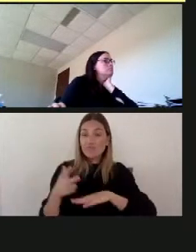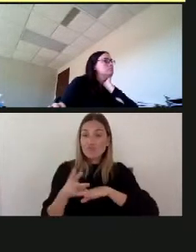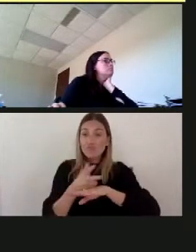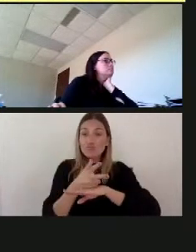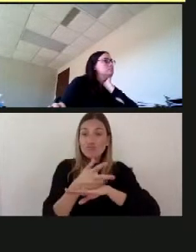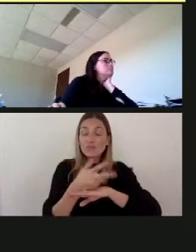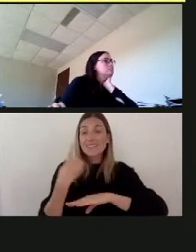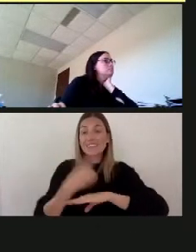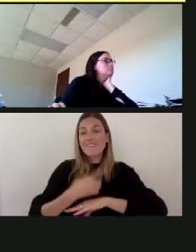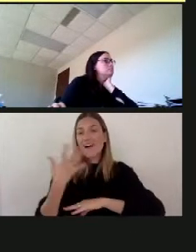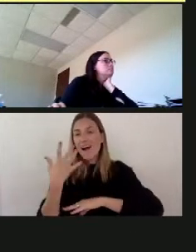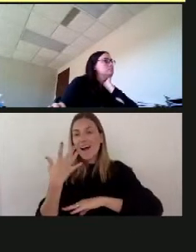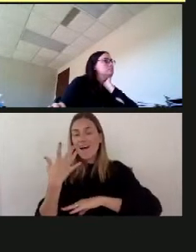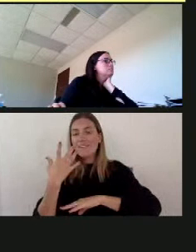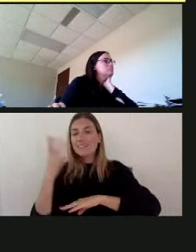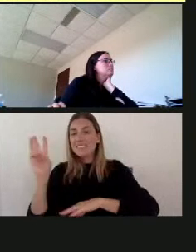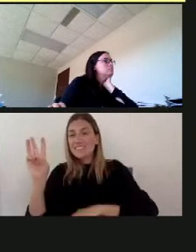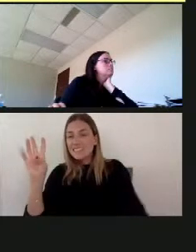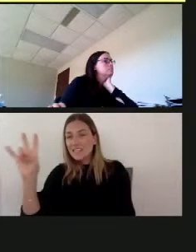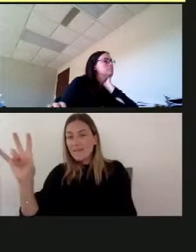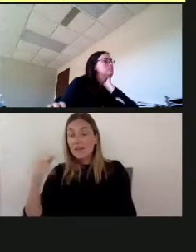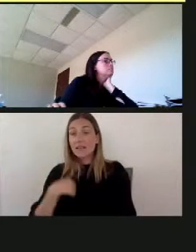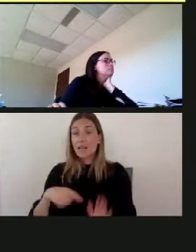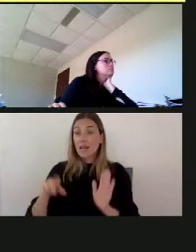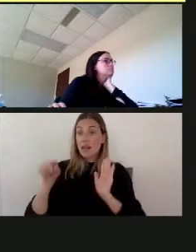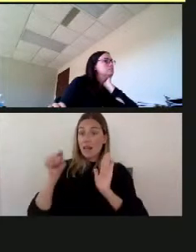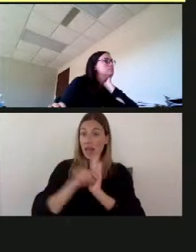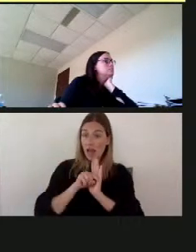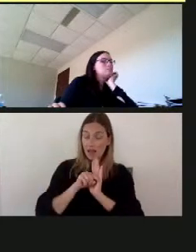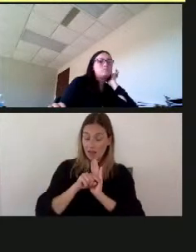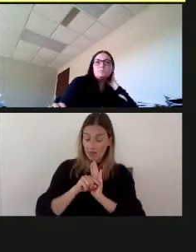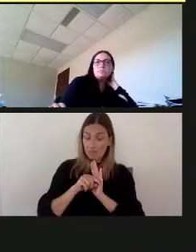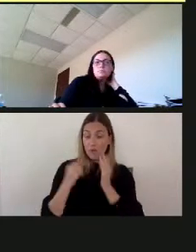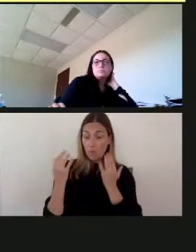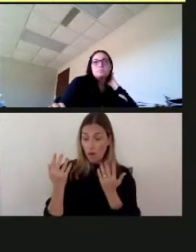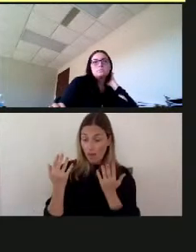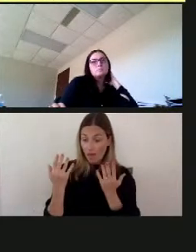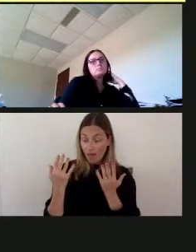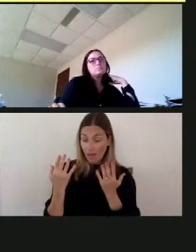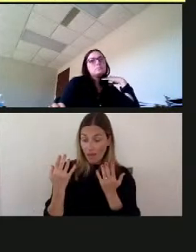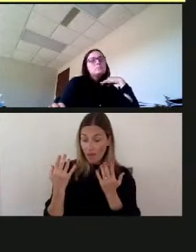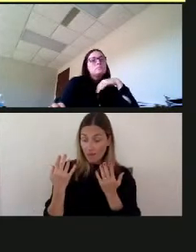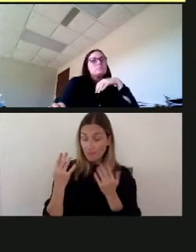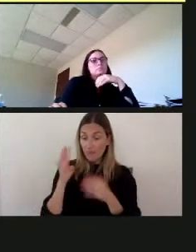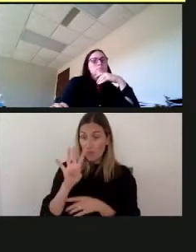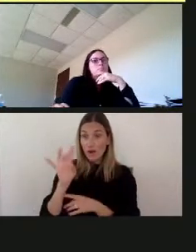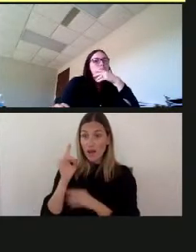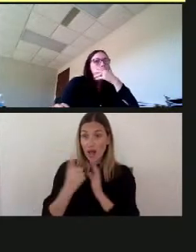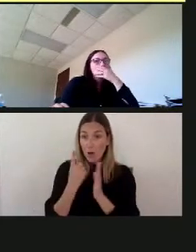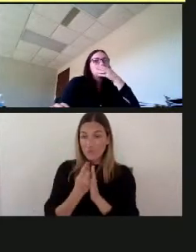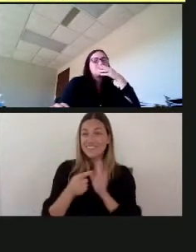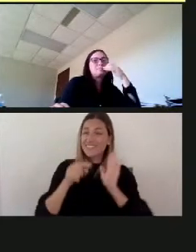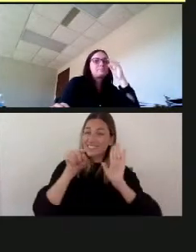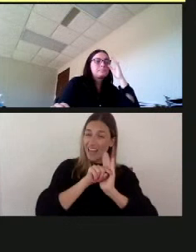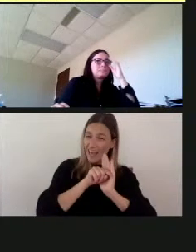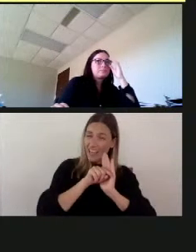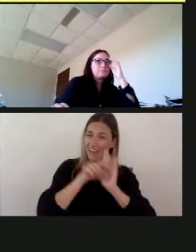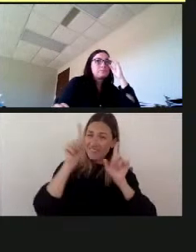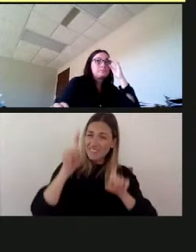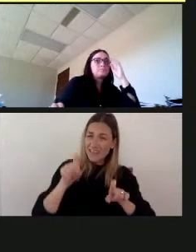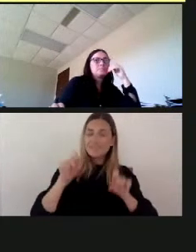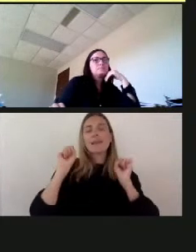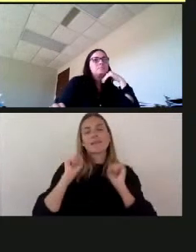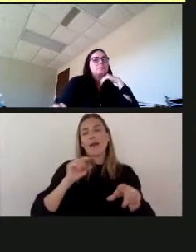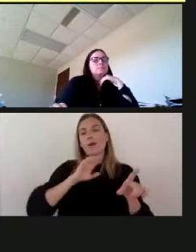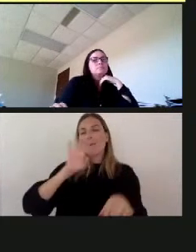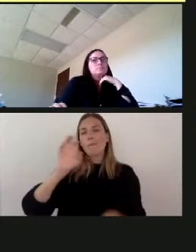day 7. And if the test is negative, it takes about 48 hours to get the results back. But if the test is negative, then they can report back to school